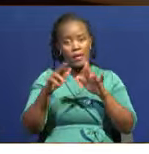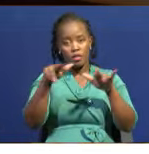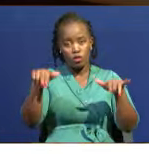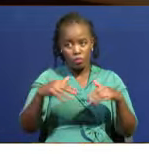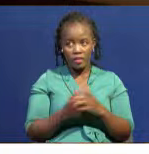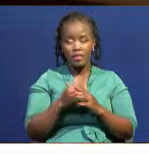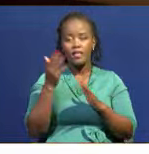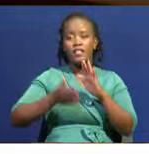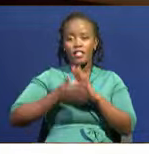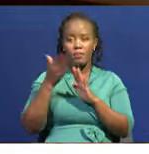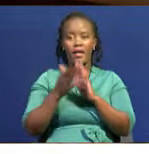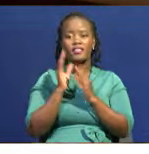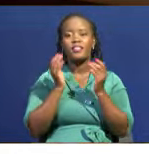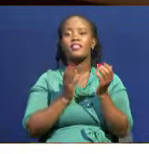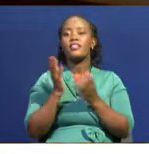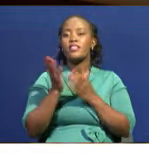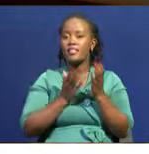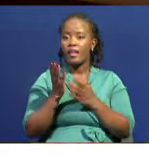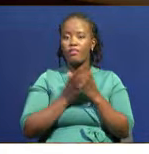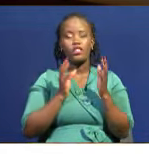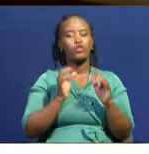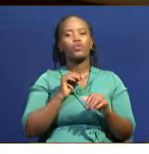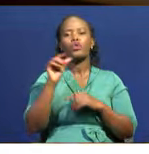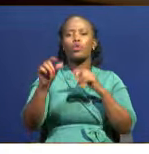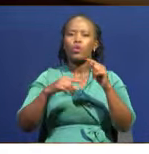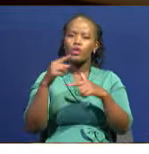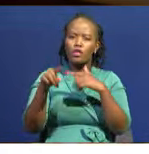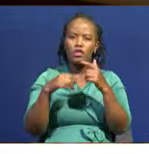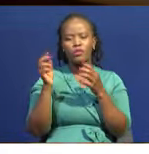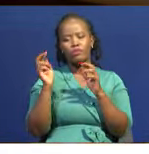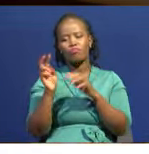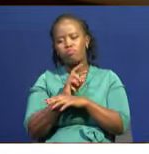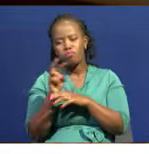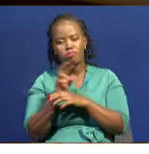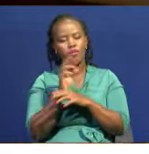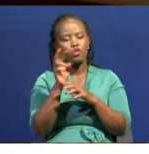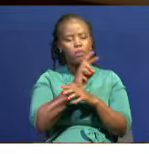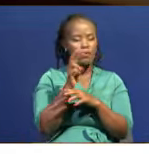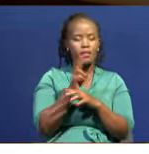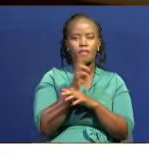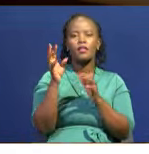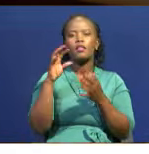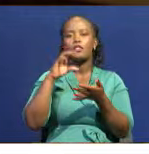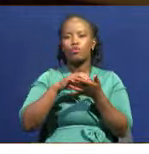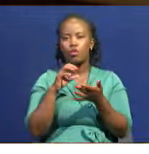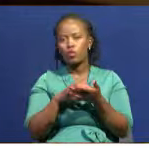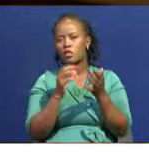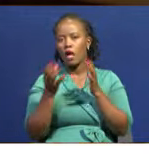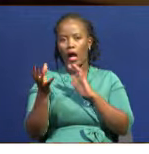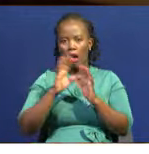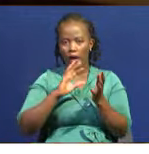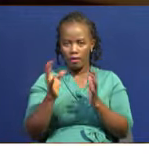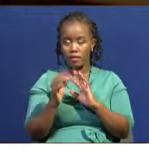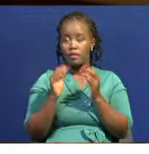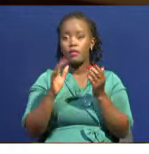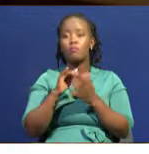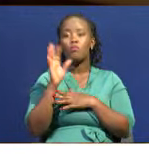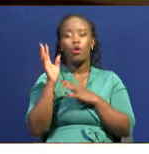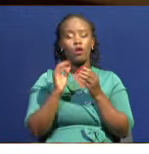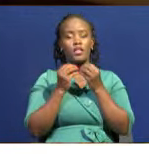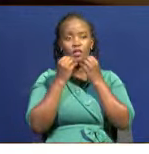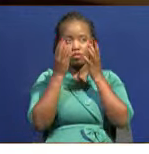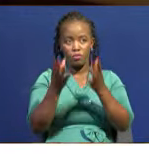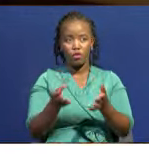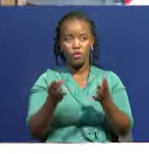services are still determining the final number of fatalities, with updates to follow as more information becomes available. Right